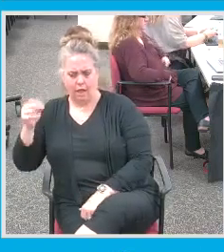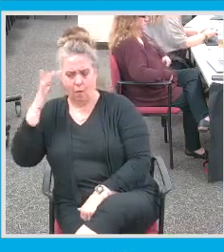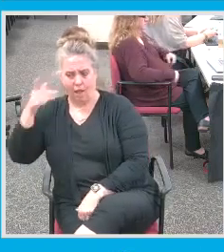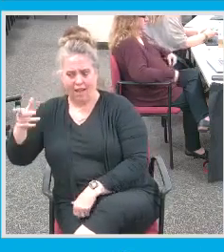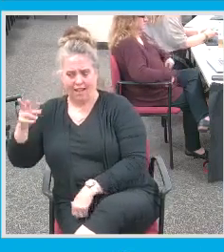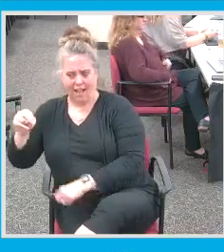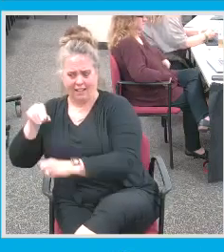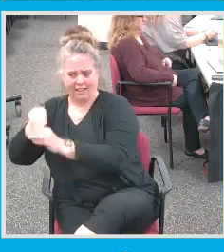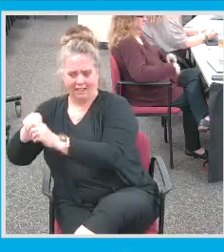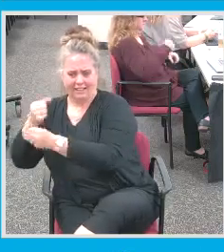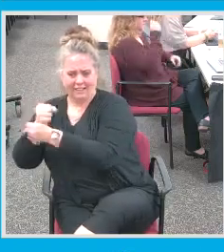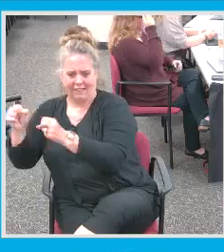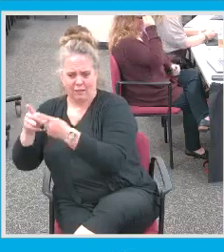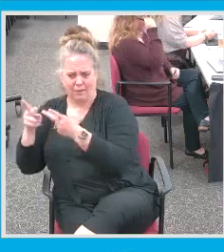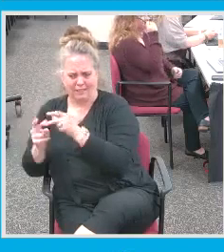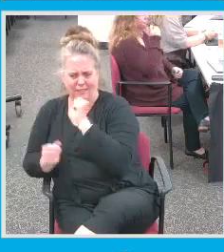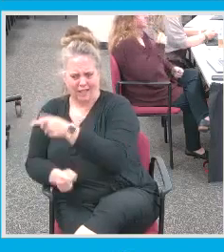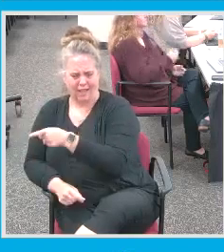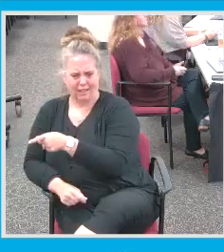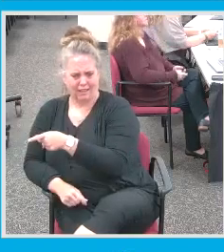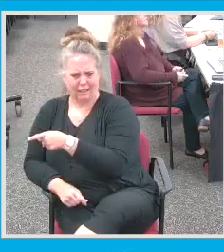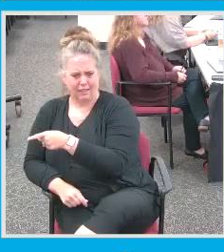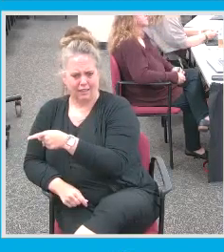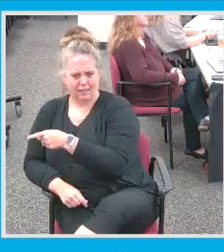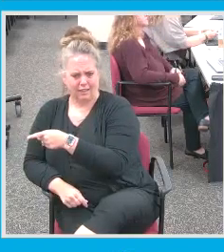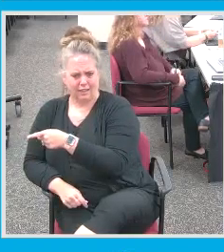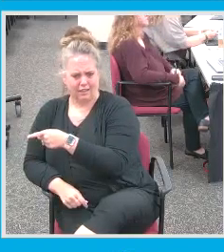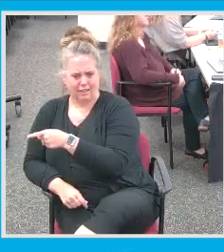our toilets, why not our guns?